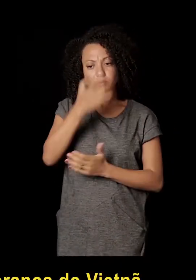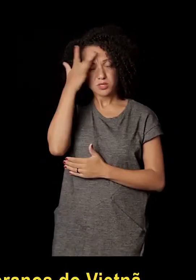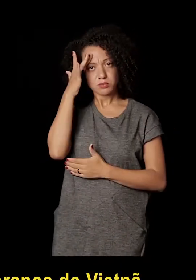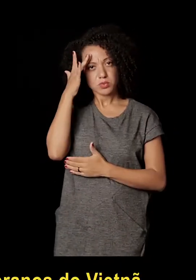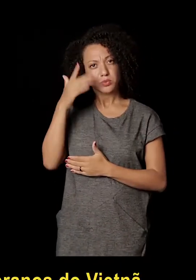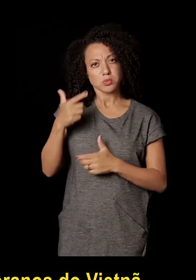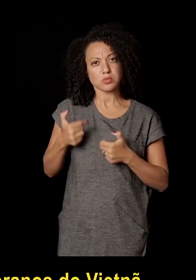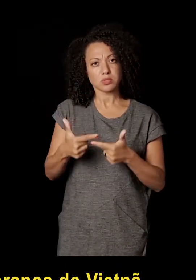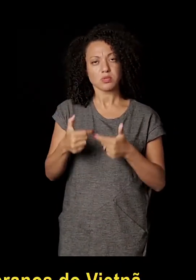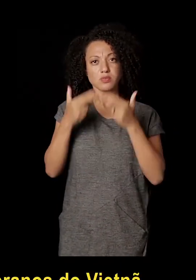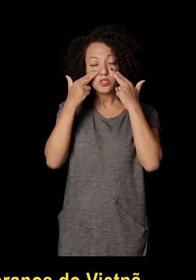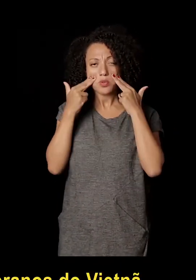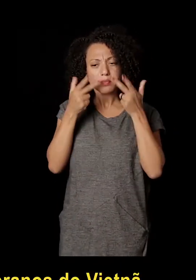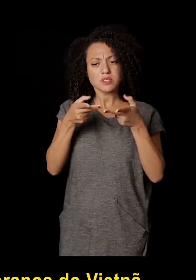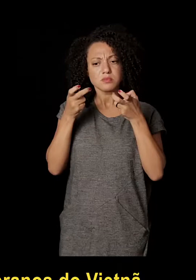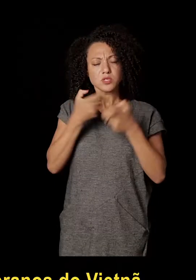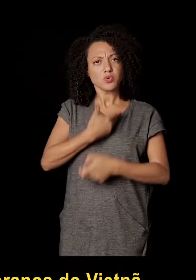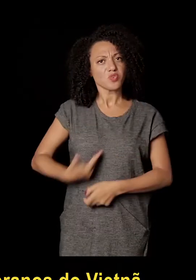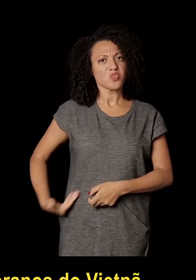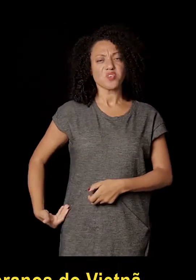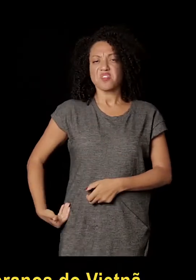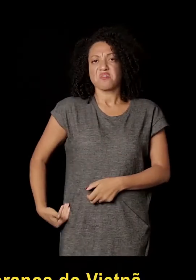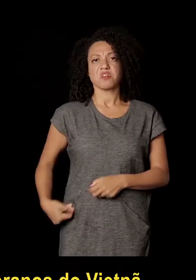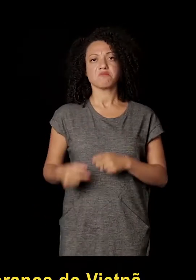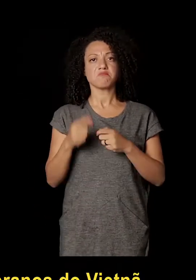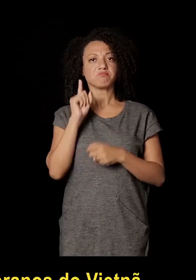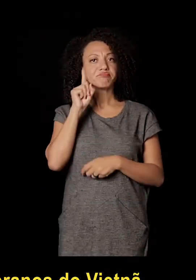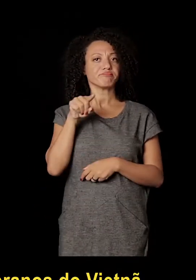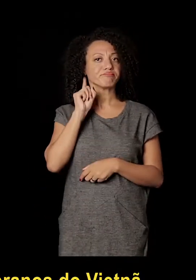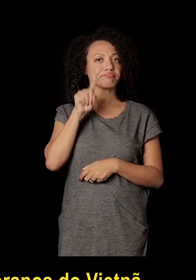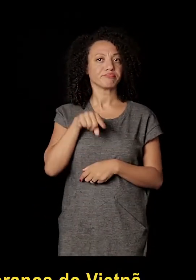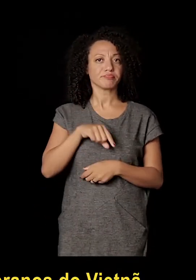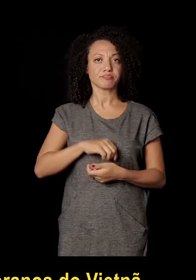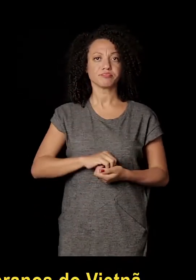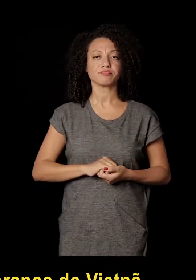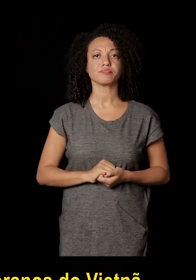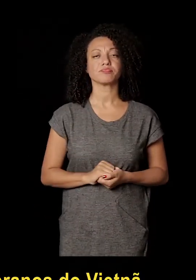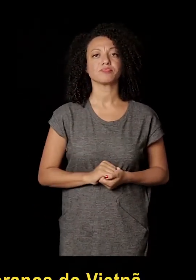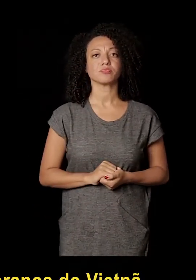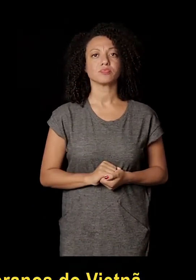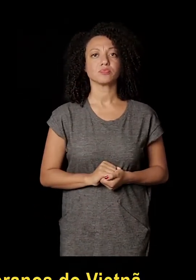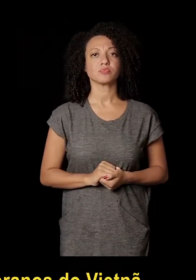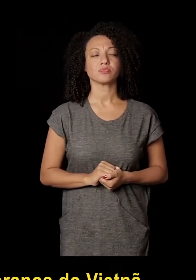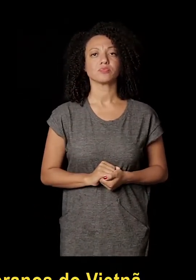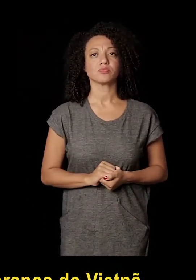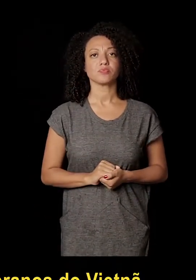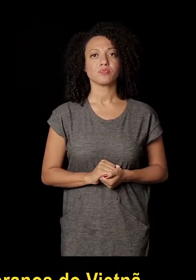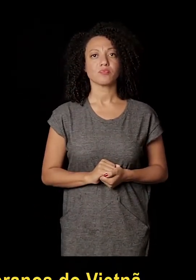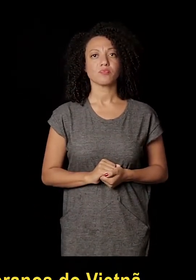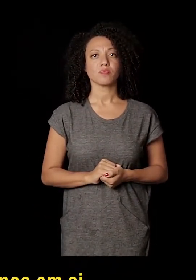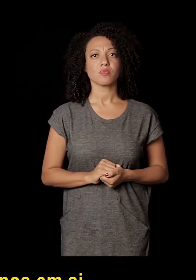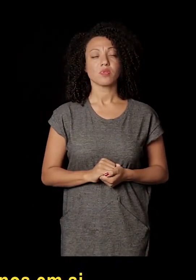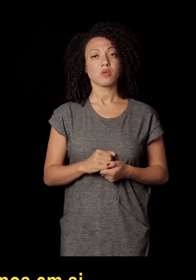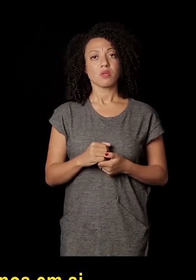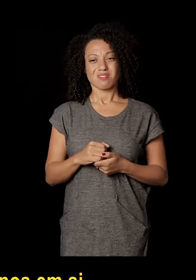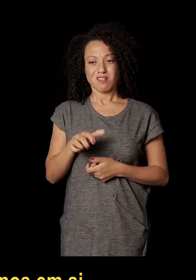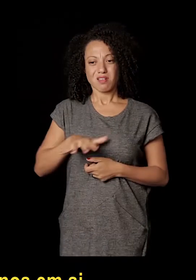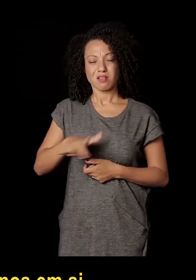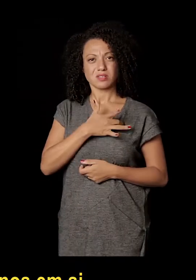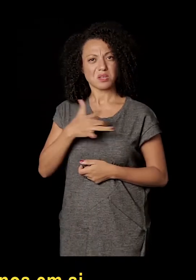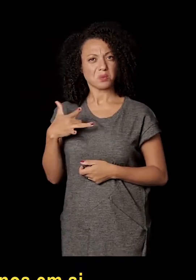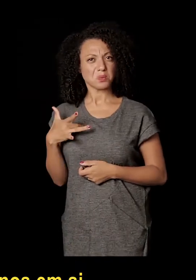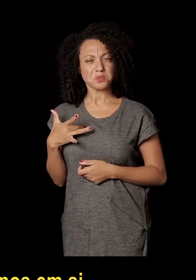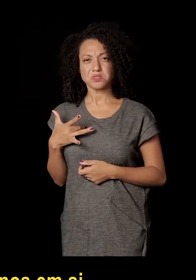some Vietnam veterans groups, and I realized that the government was completely deaf to the question